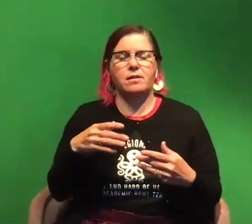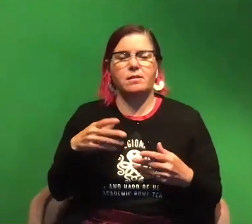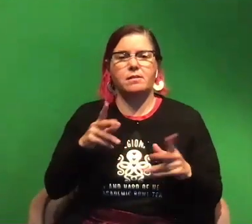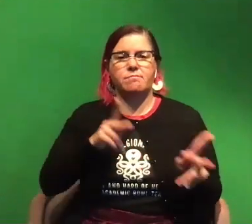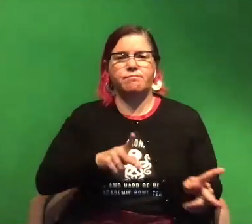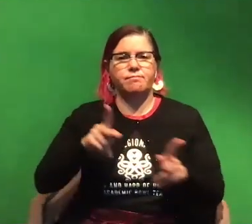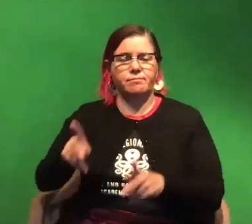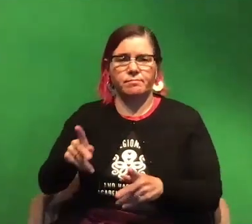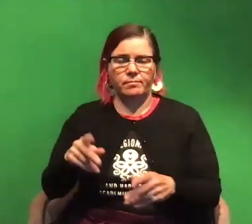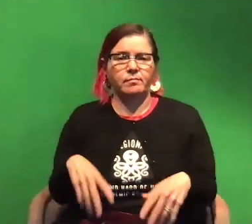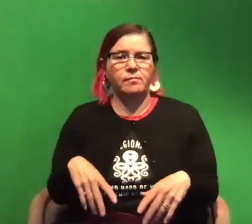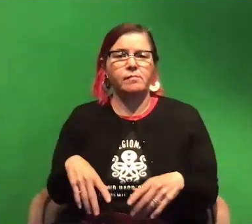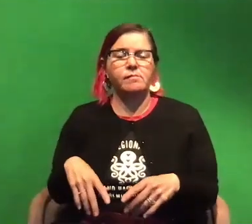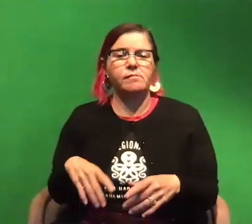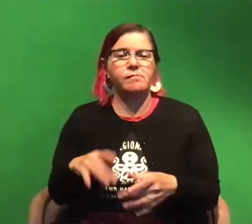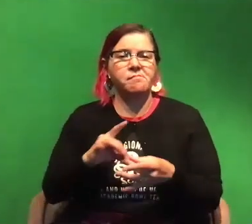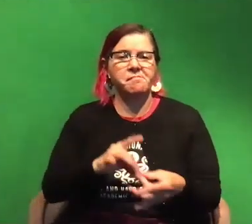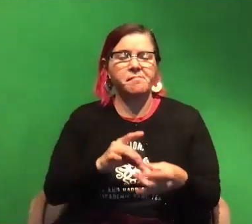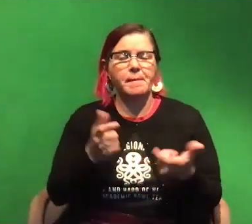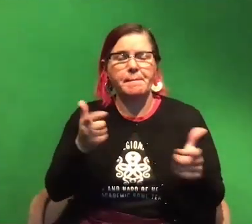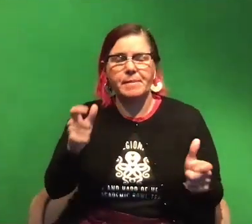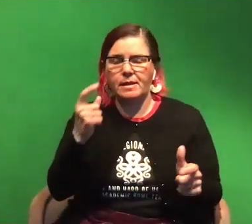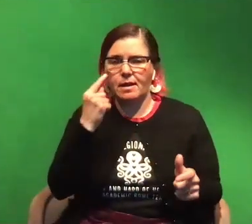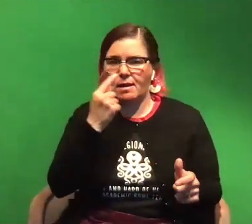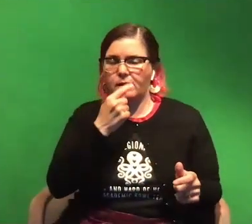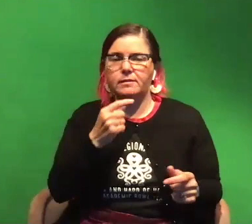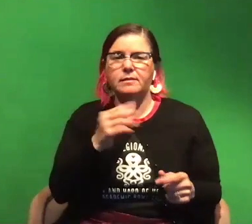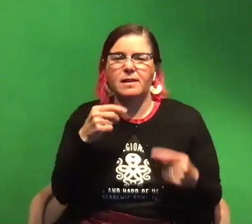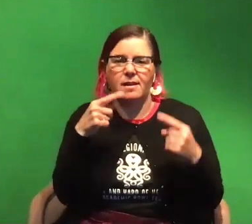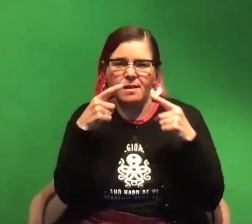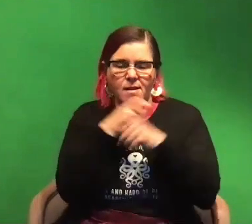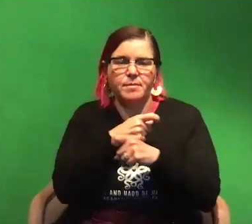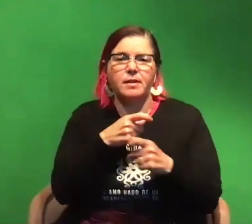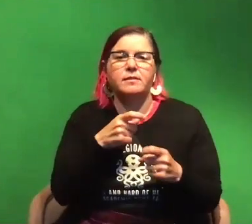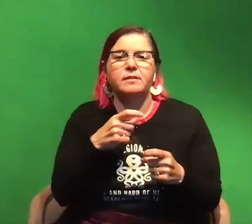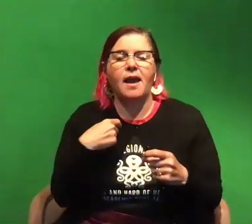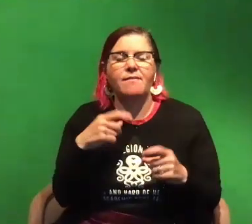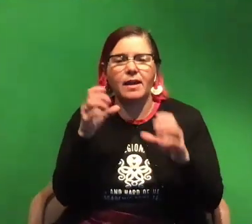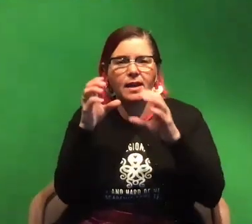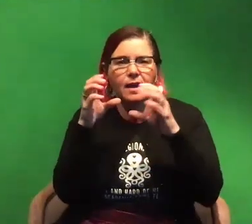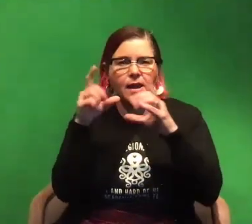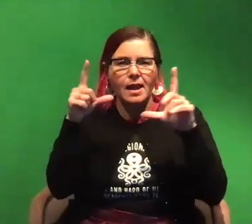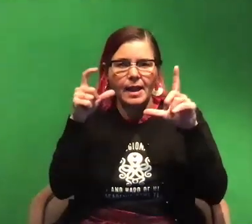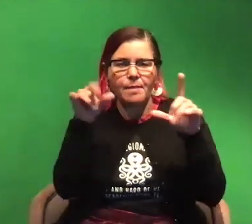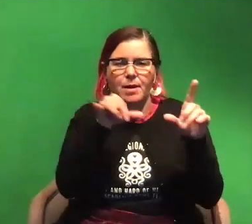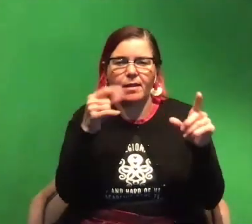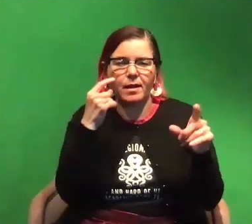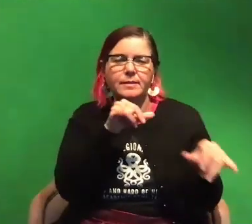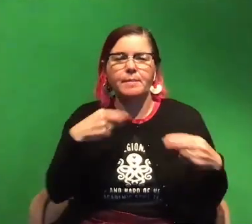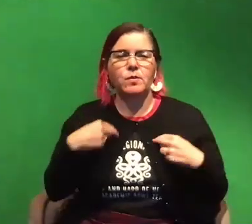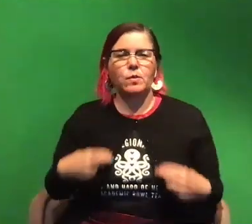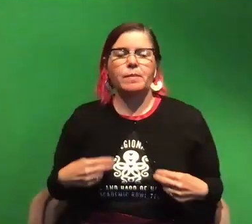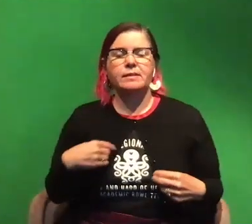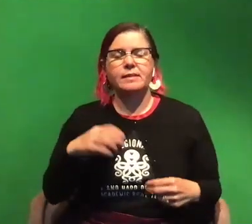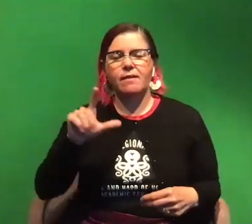animal. So very, very large eyes. And they're also very complex. So they have a camera-like eye like we do, where they have a lens